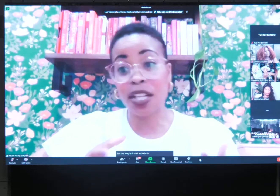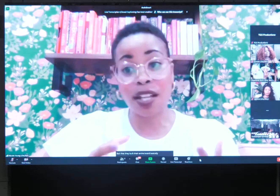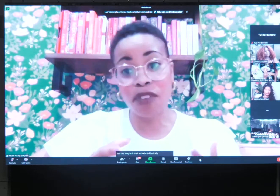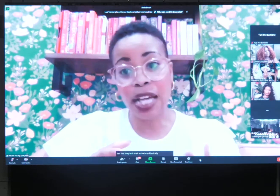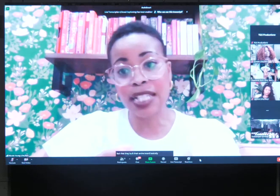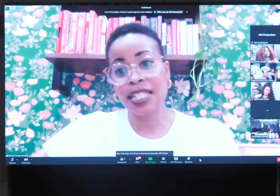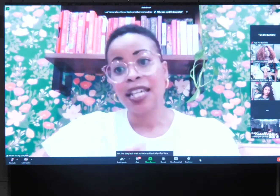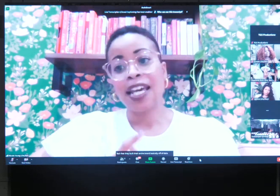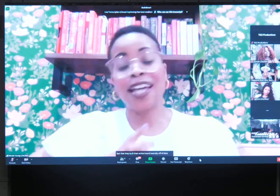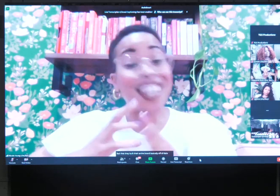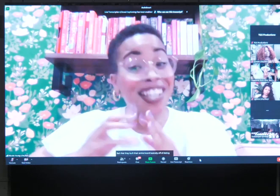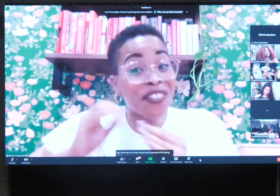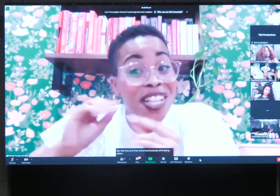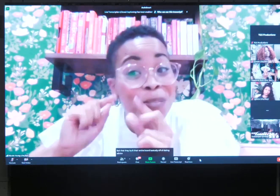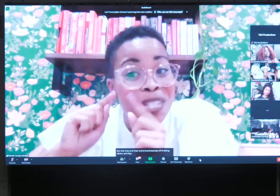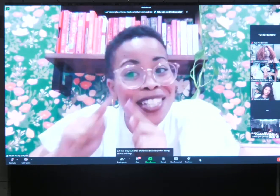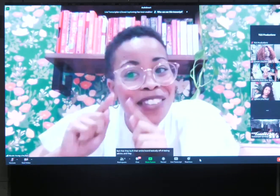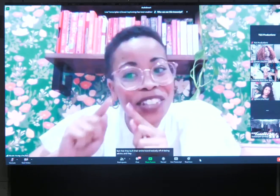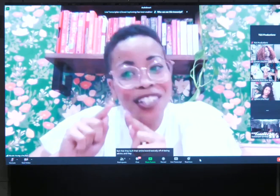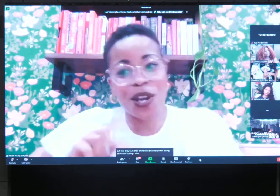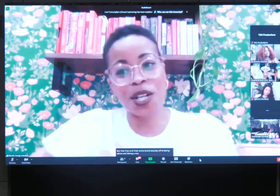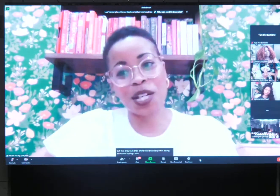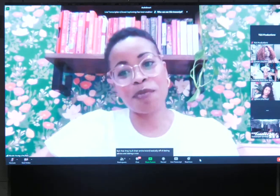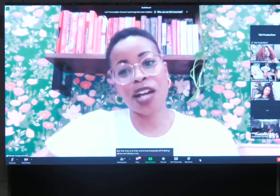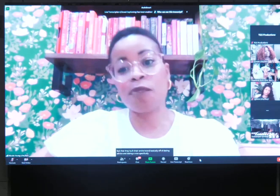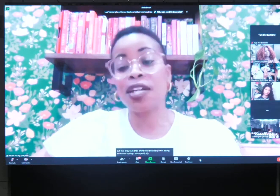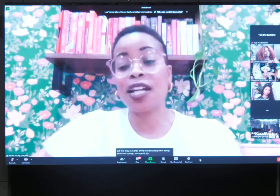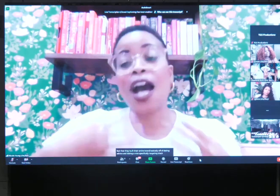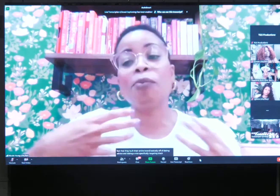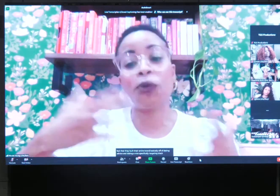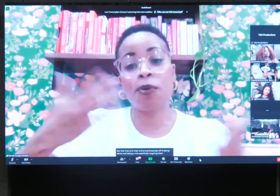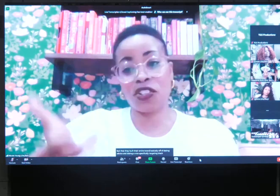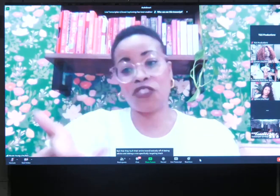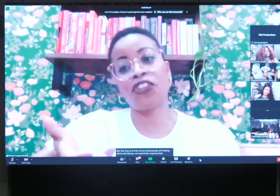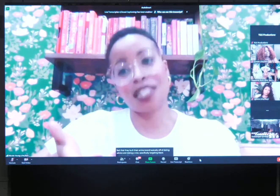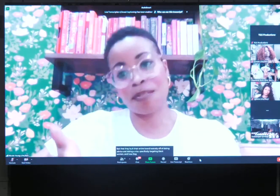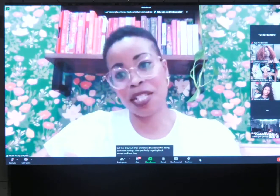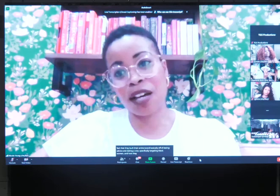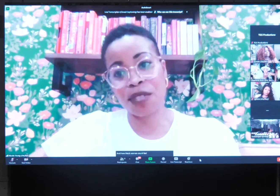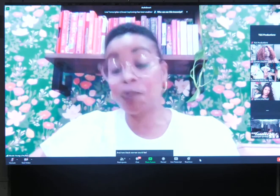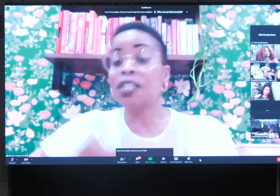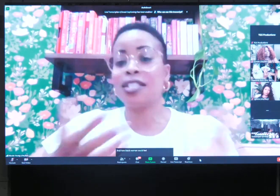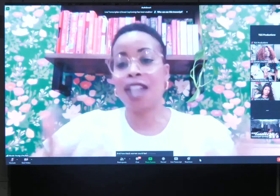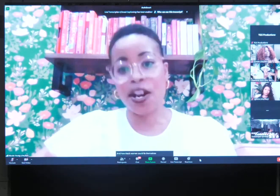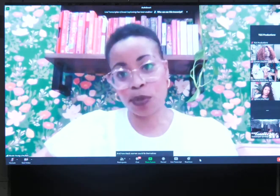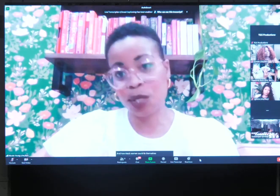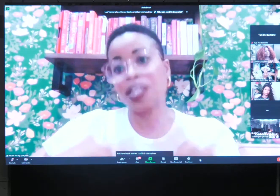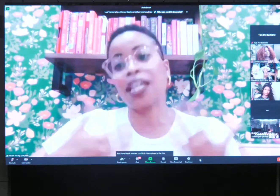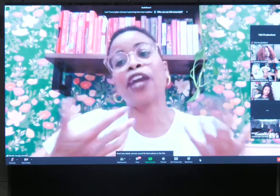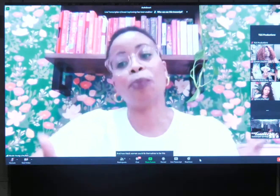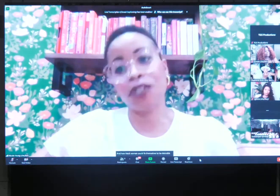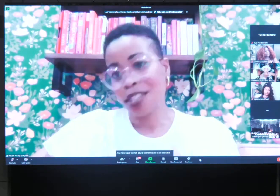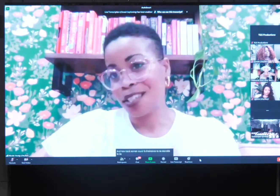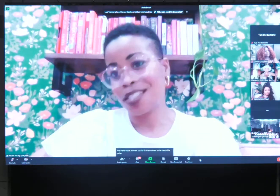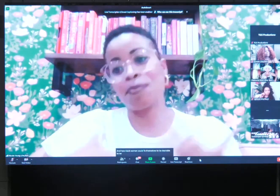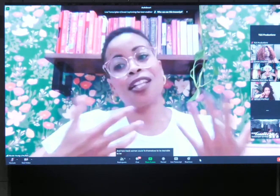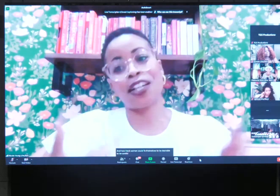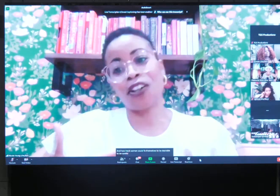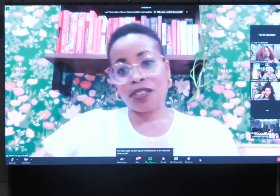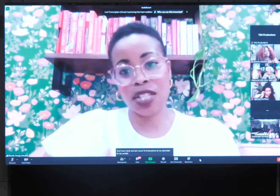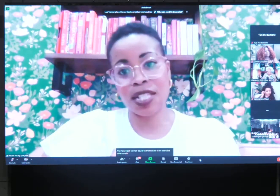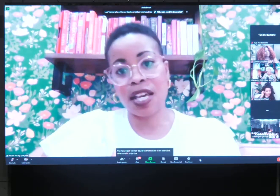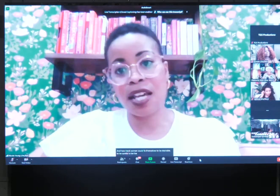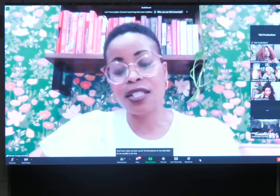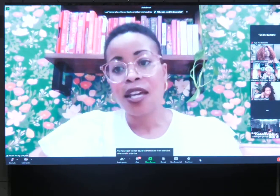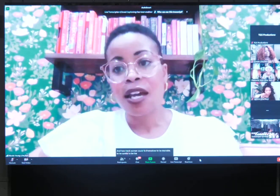of dating advice, and dating advice specifically targeting Black women and how Black women could fix themselves to be desirable, to be careable, to be like all